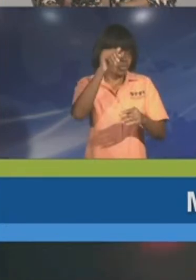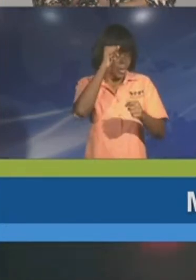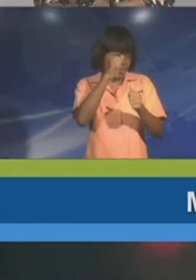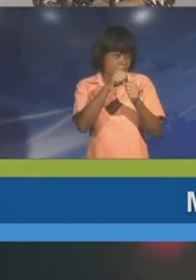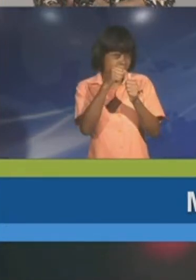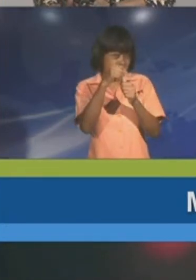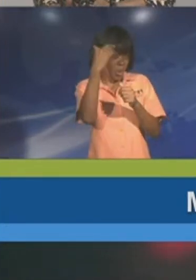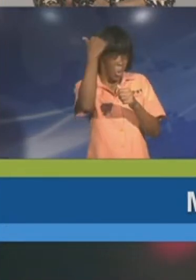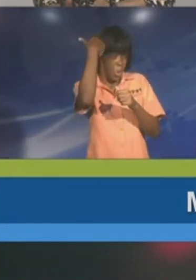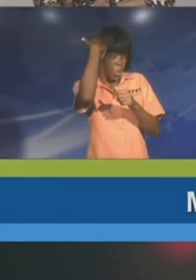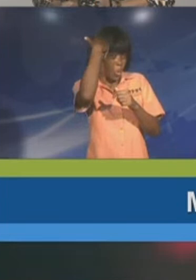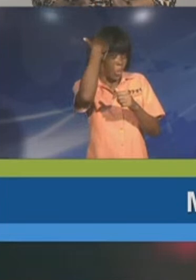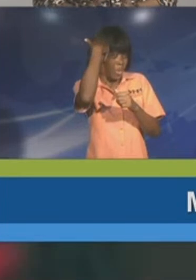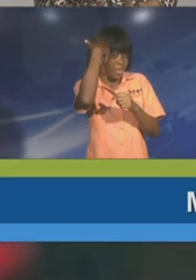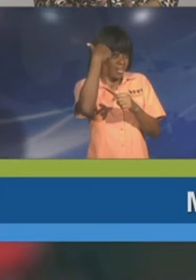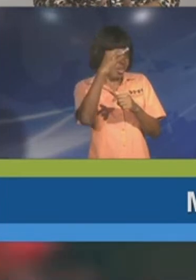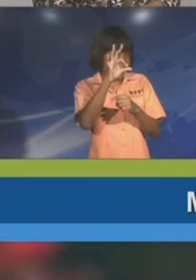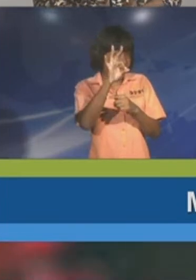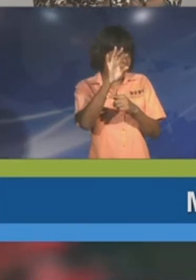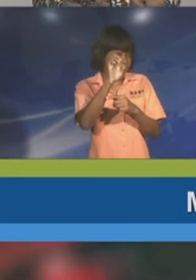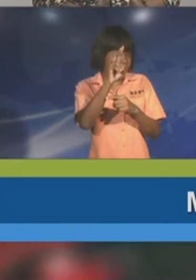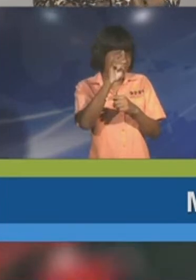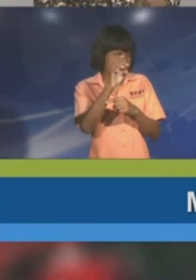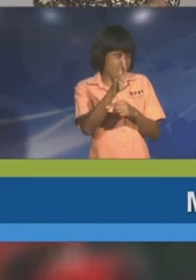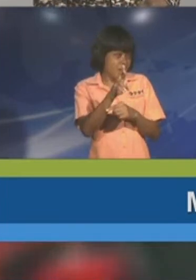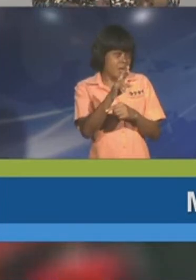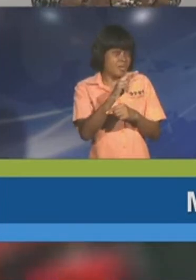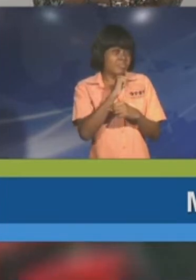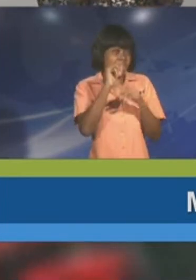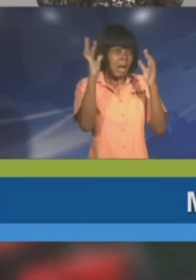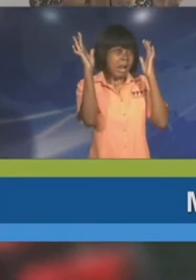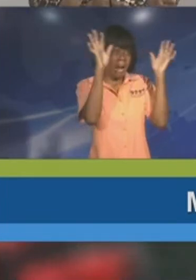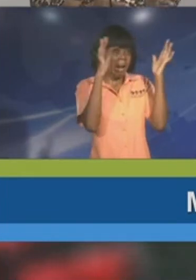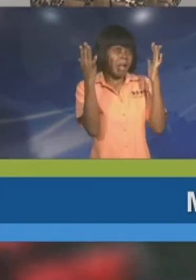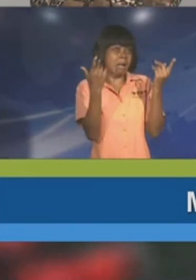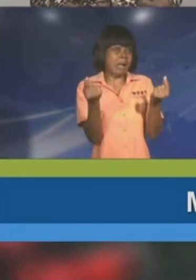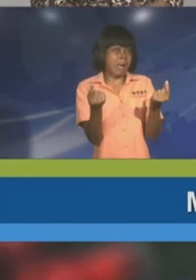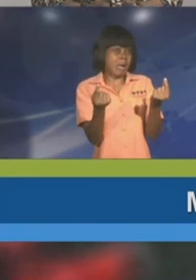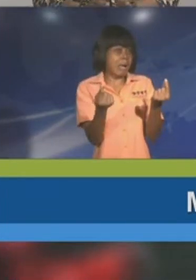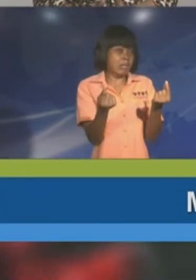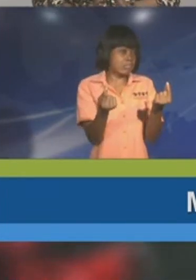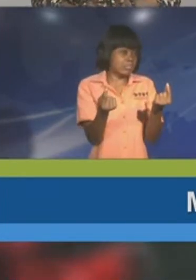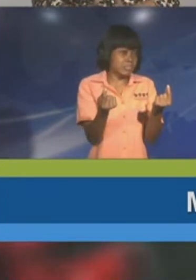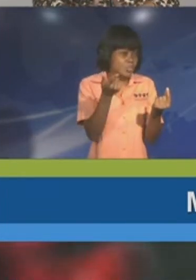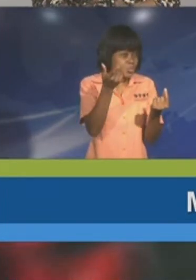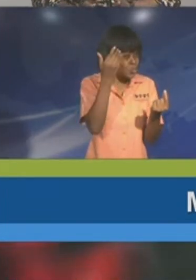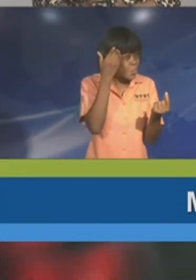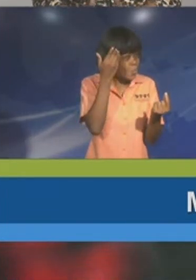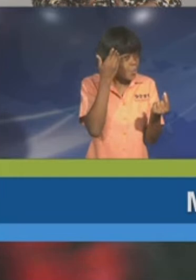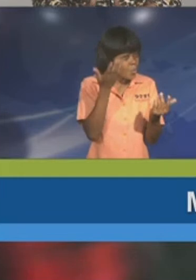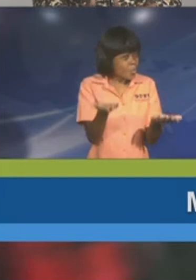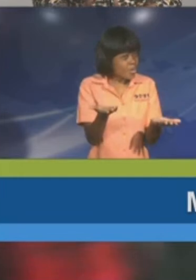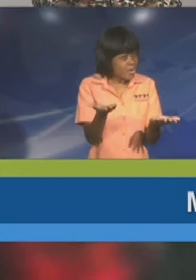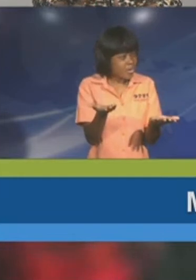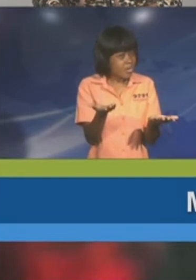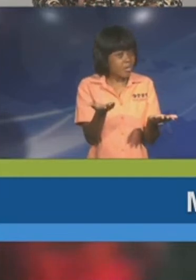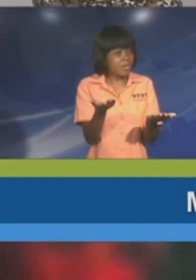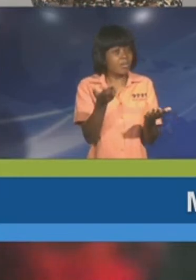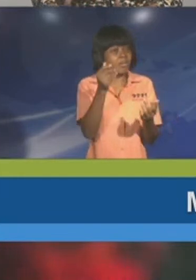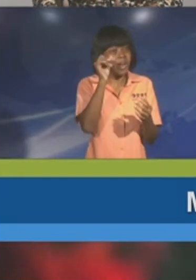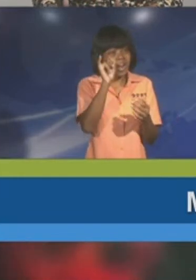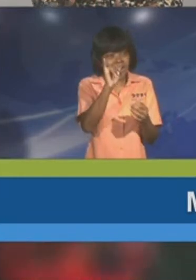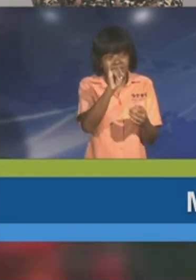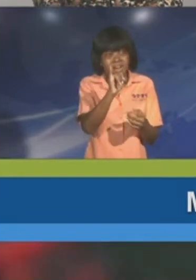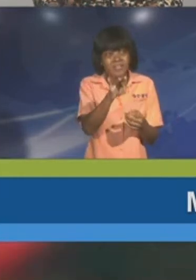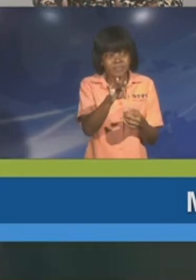don't be panicked about it. You know what to do. But also your cutoff periods. If you've been having fever for about more